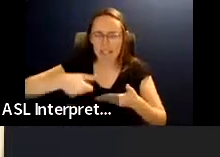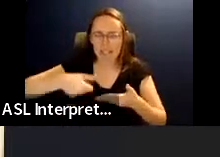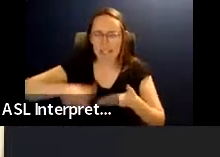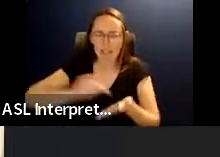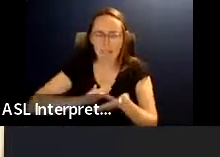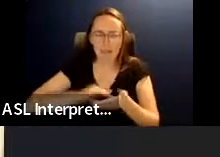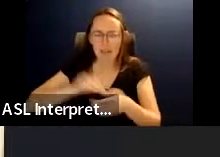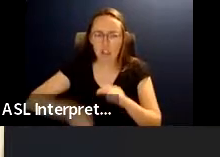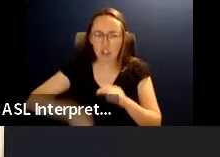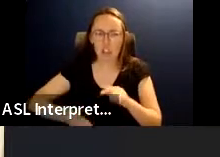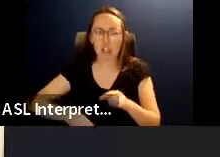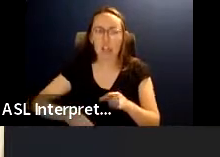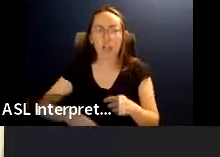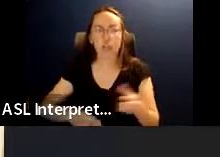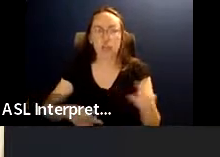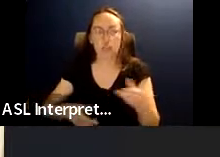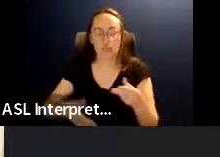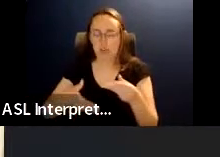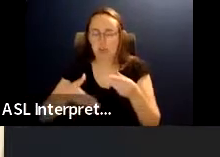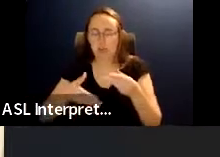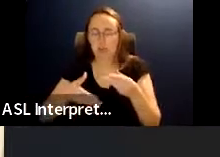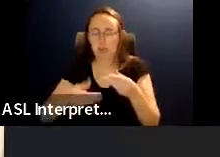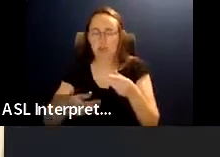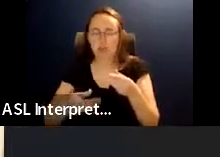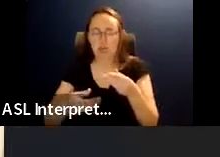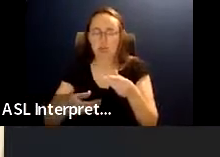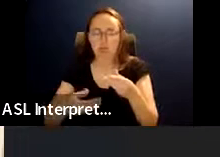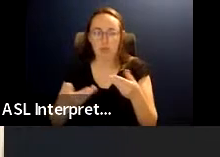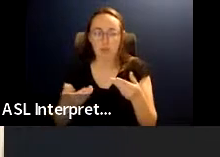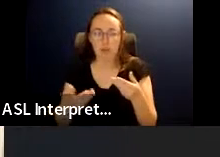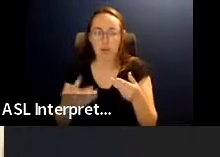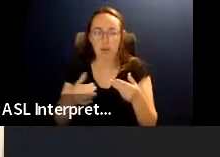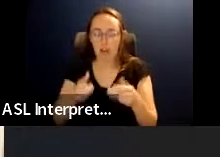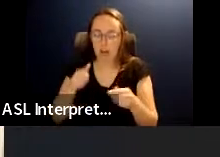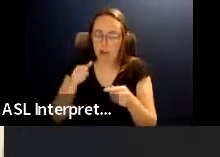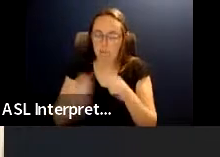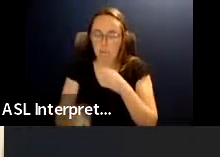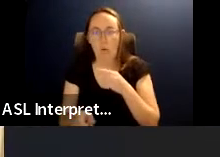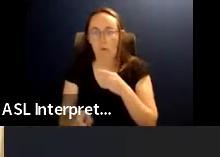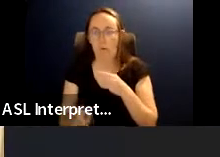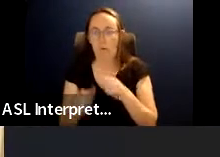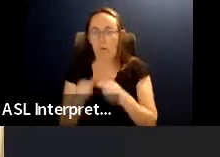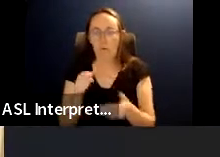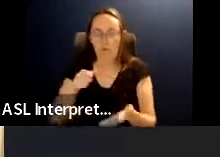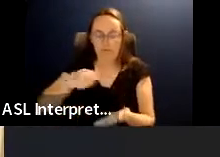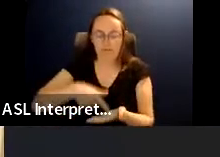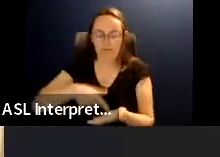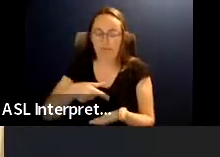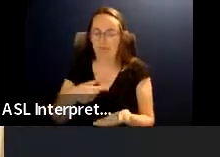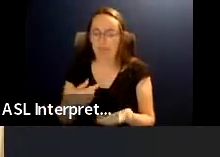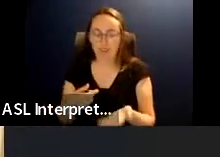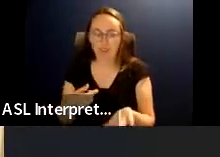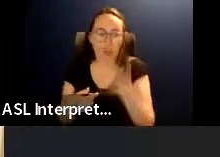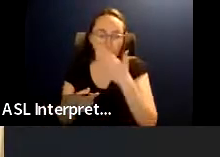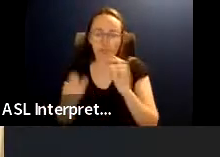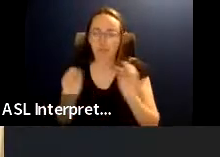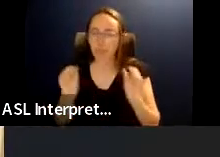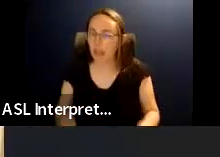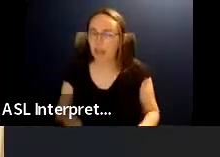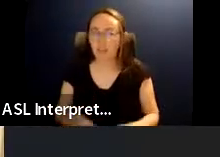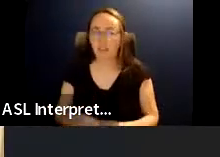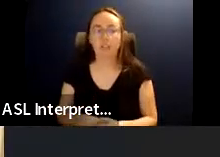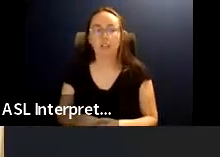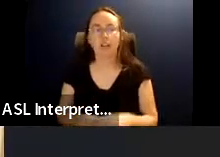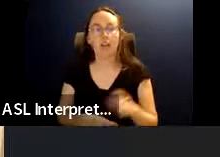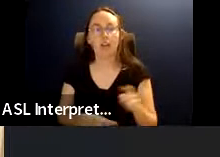blister pack, where you would put the cherry, push down, and it pushes the pill right out into your hand. Plastic plates,